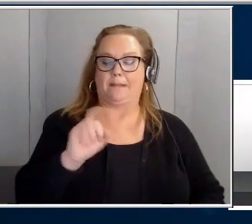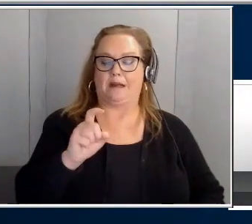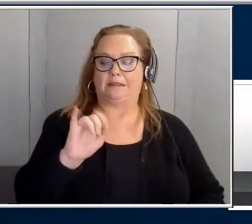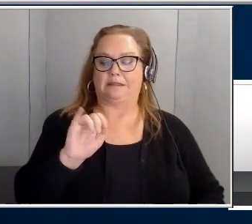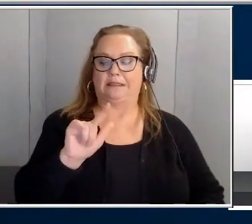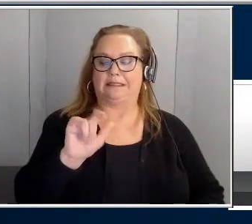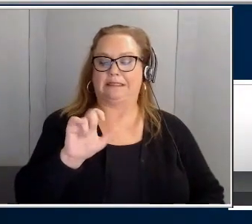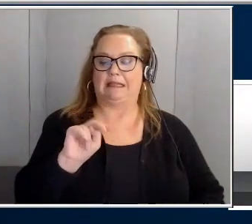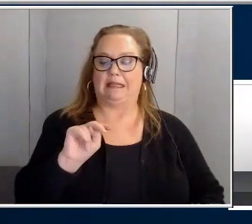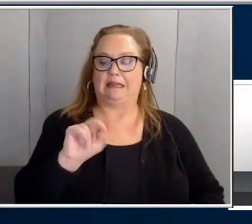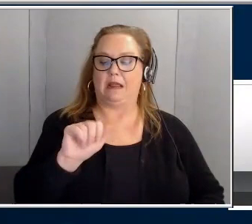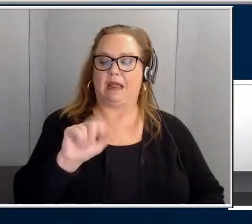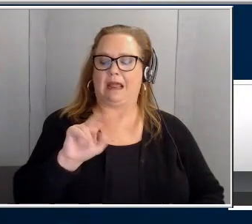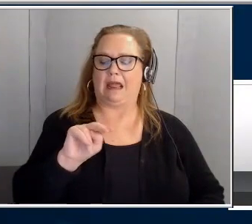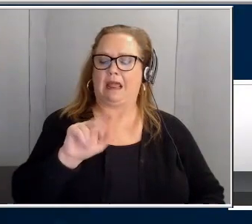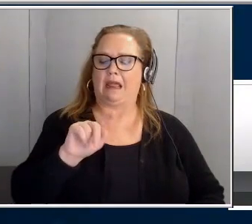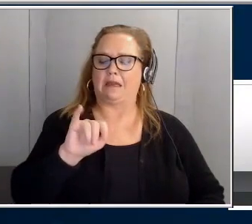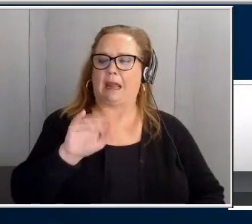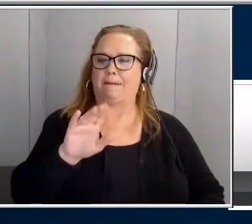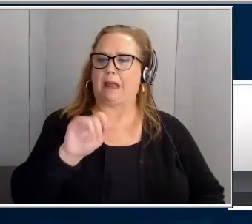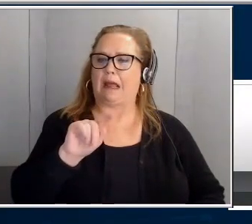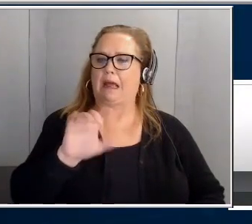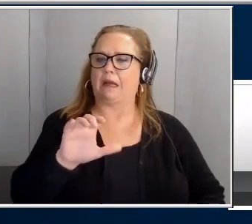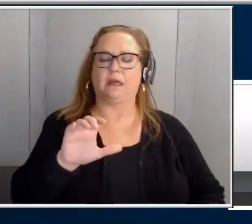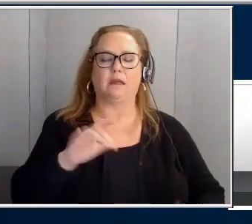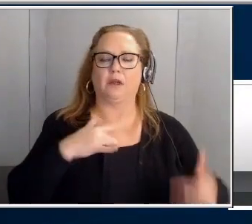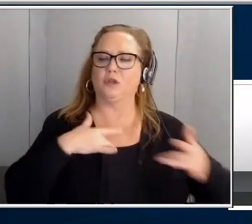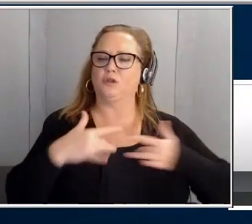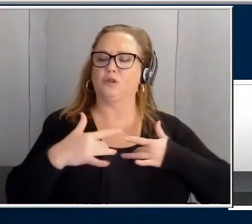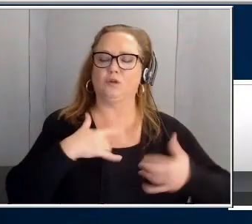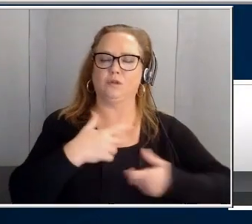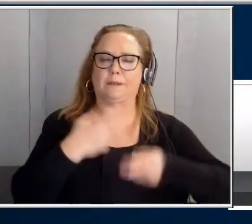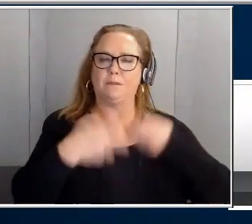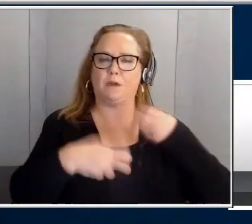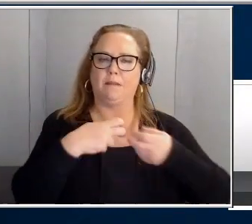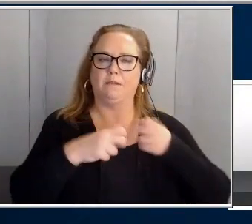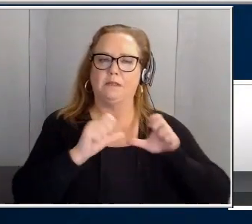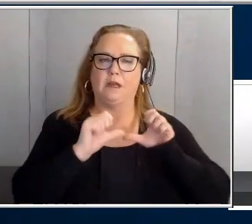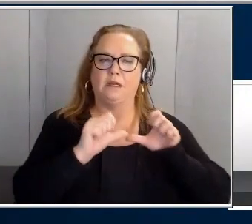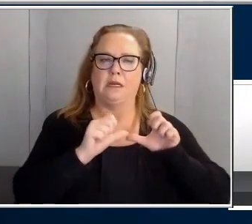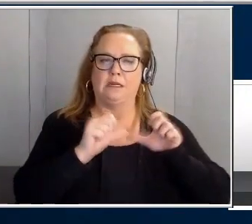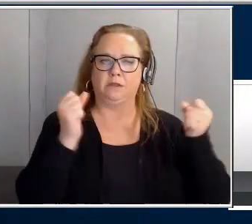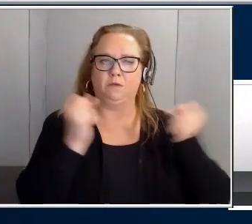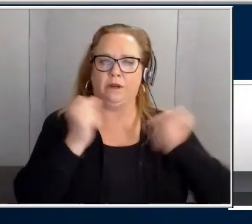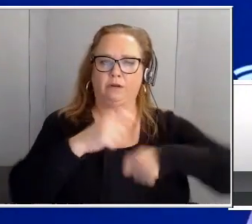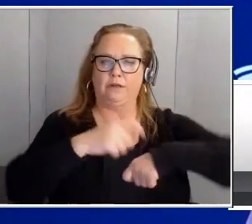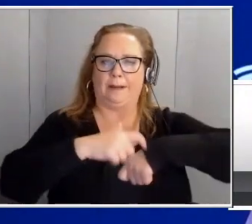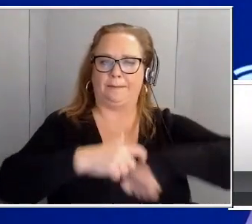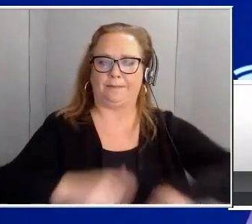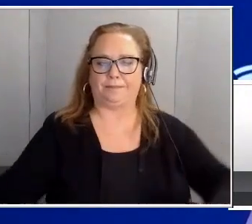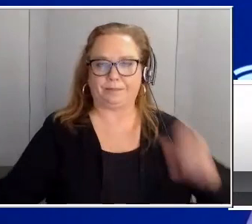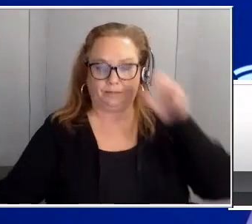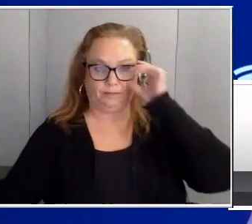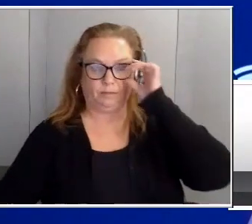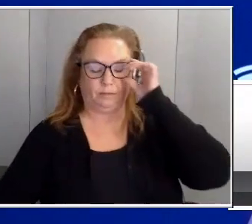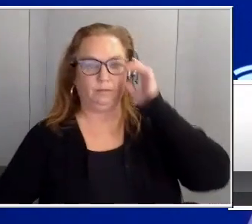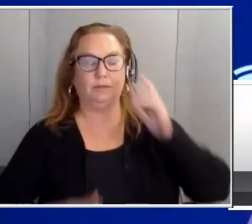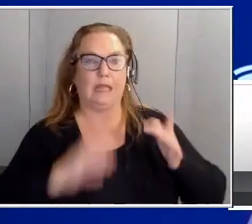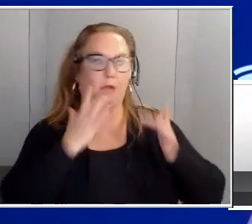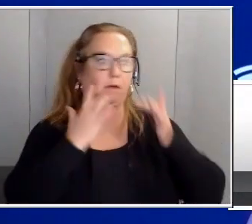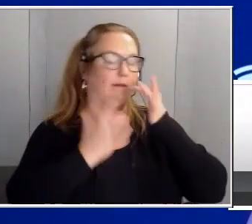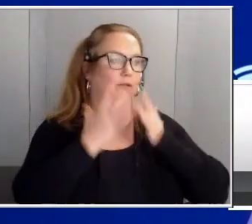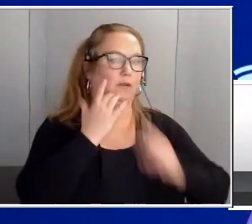antibiotic. What concerns could that create problems as we head into the winter? Your thoughts? Yeah, I mean, I think overall when we have shortage of